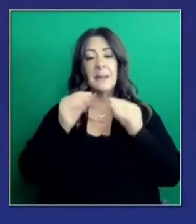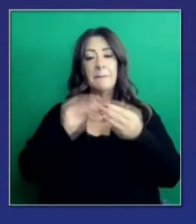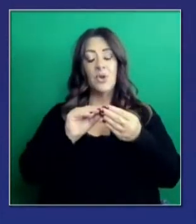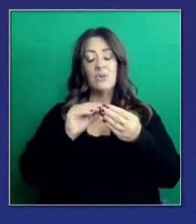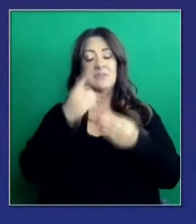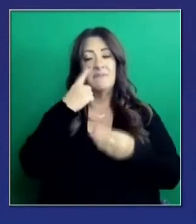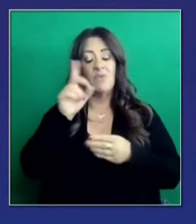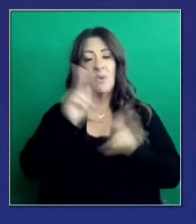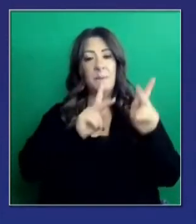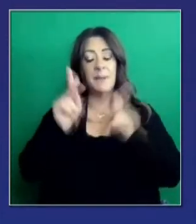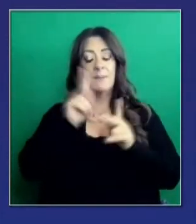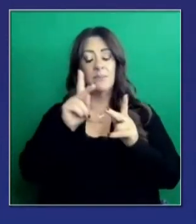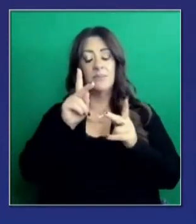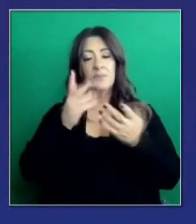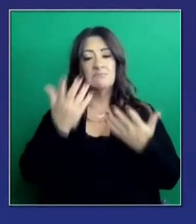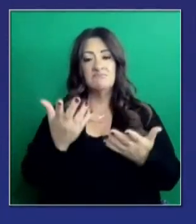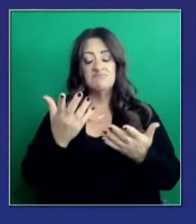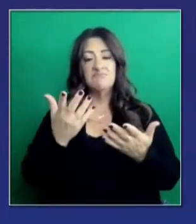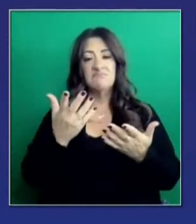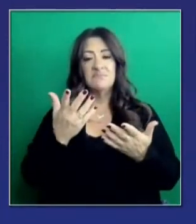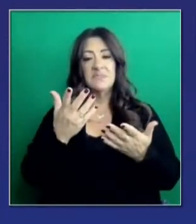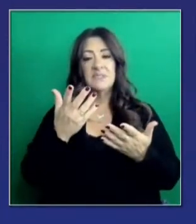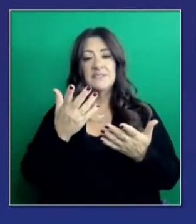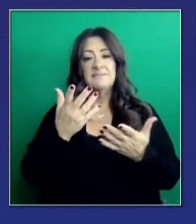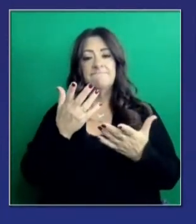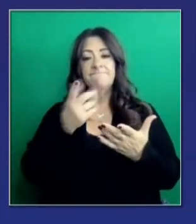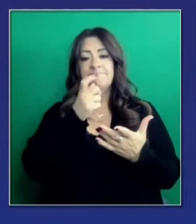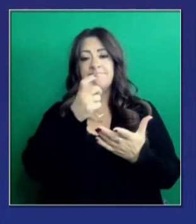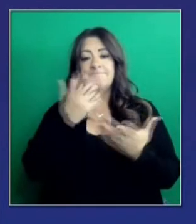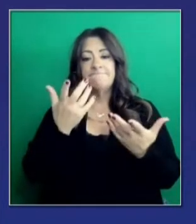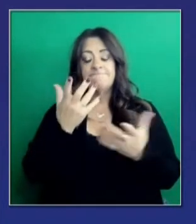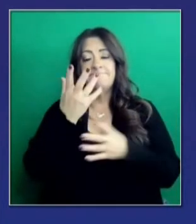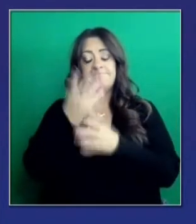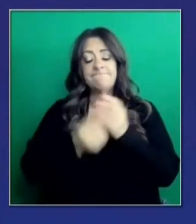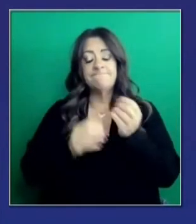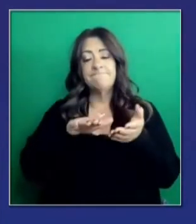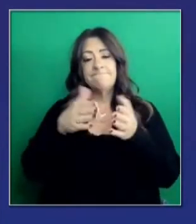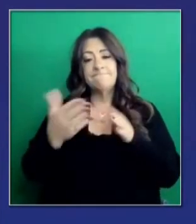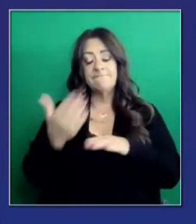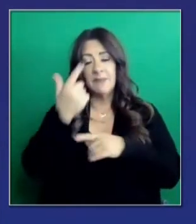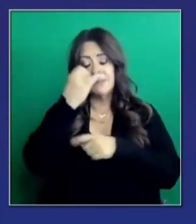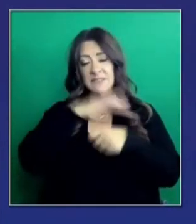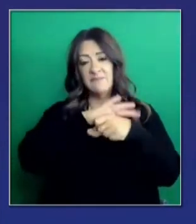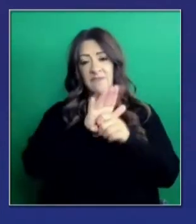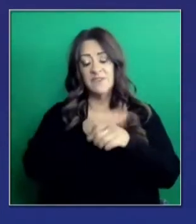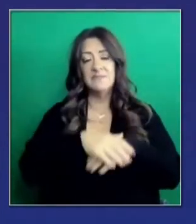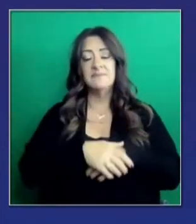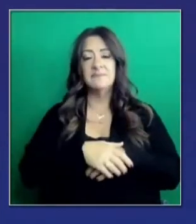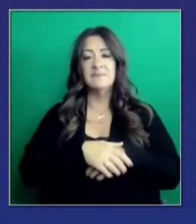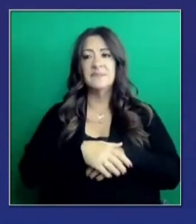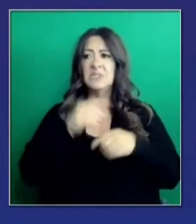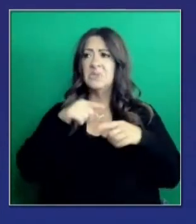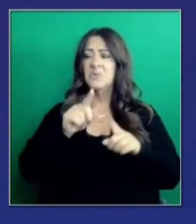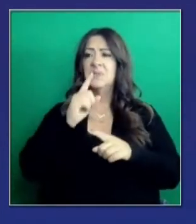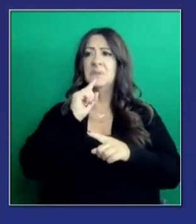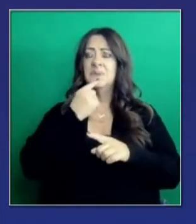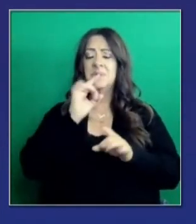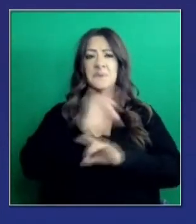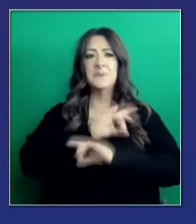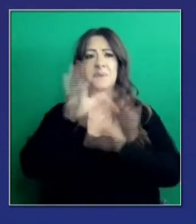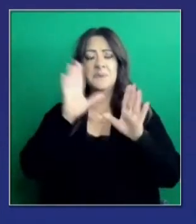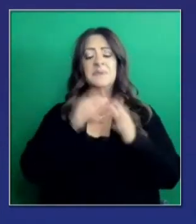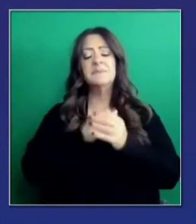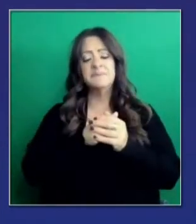ever, as we have battled our way through the most challenging surge and now are seeing truly light at the